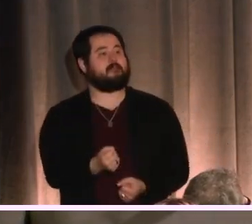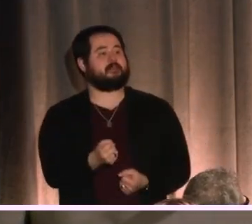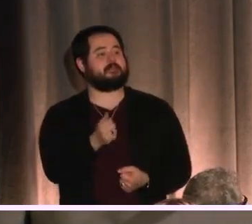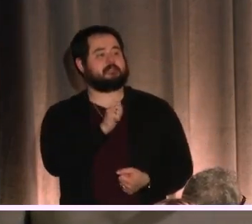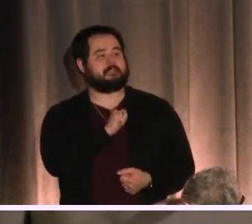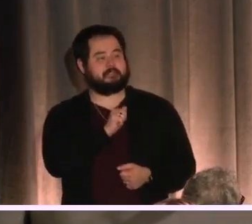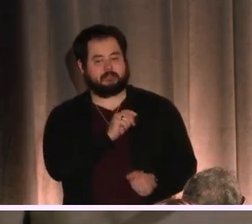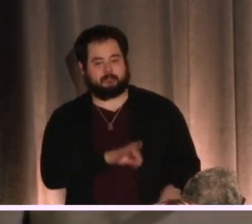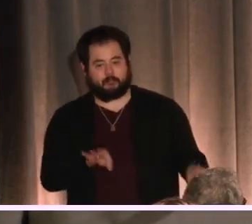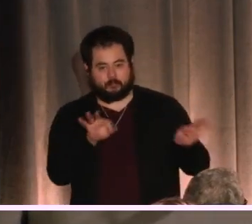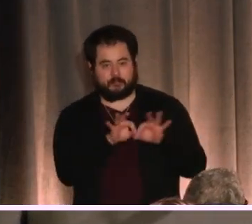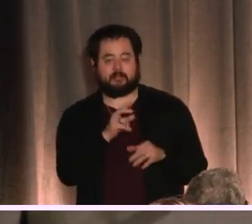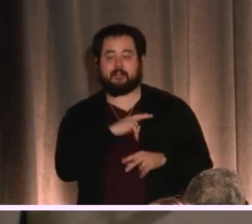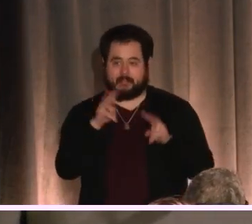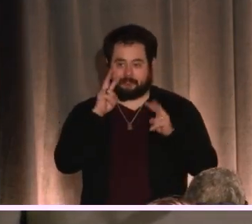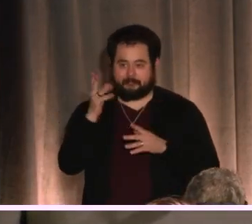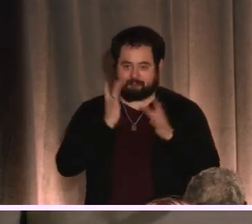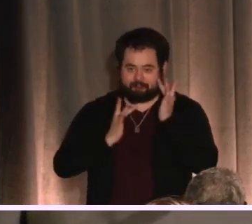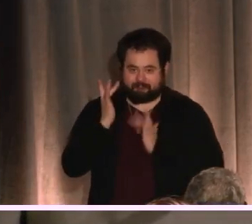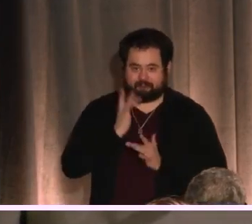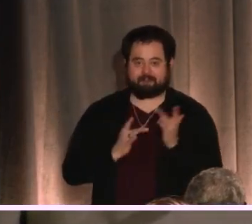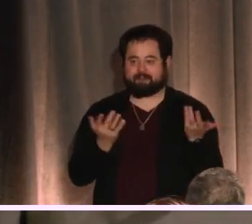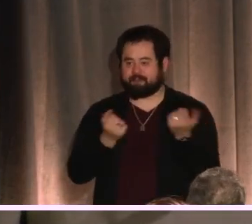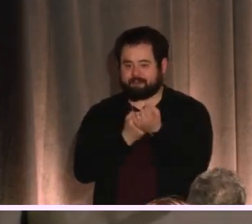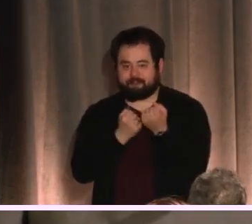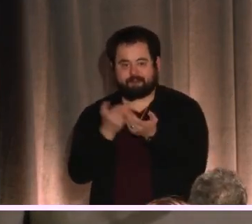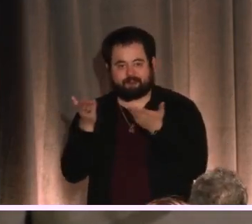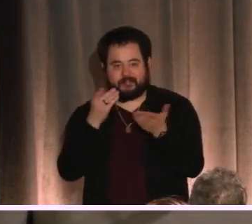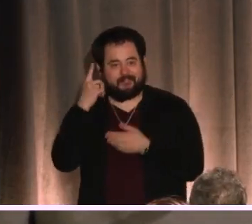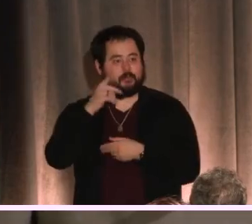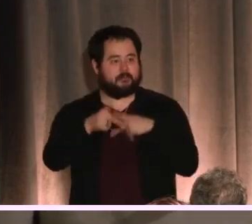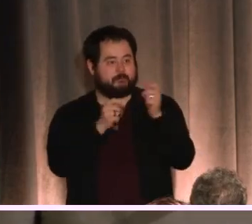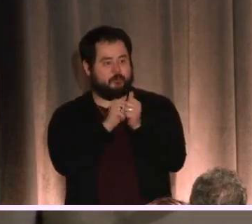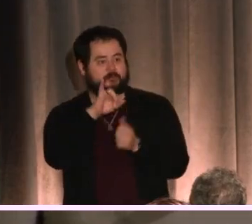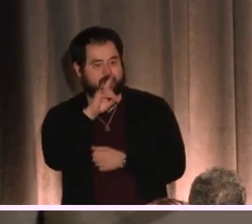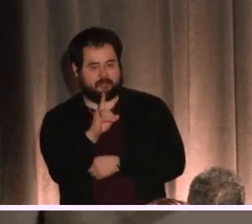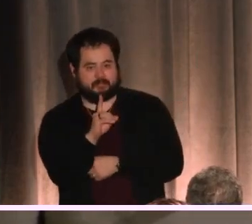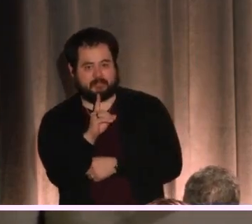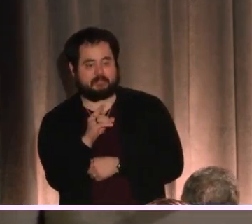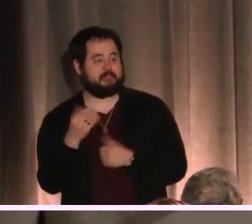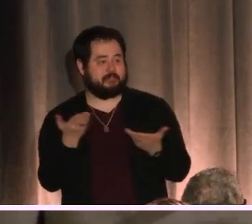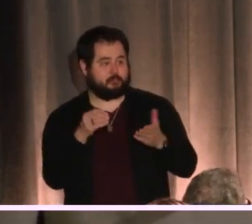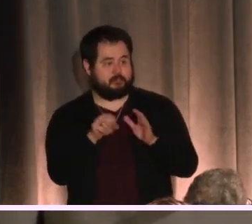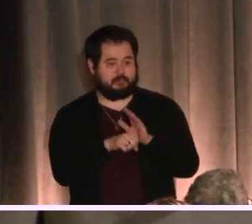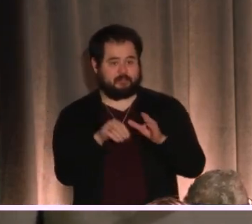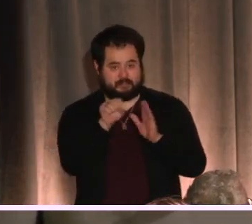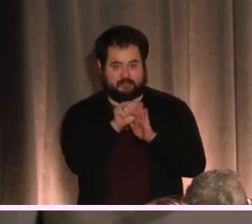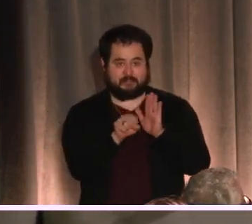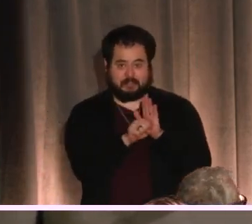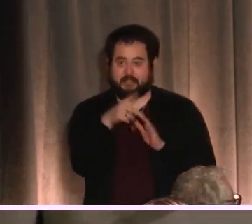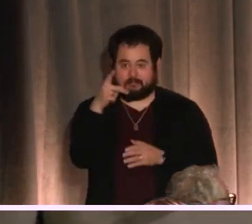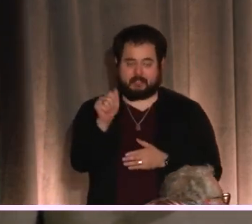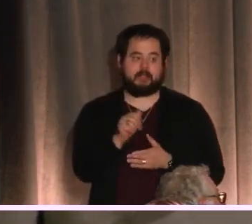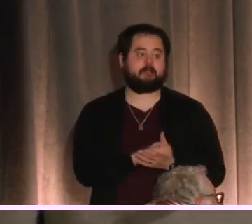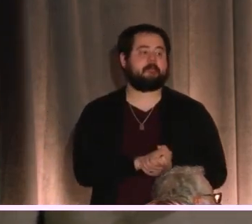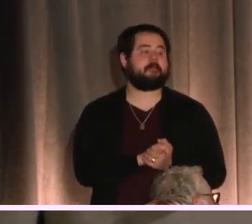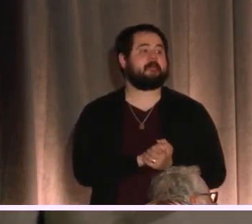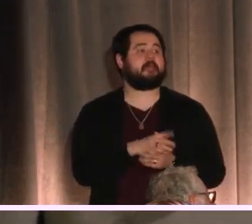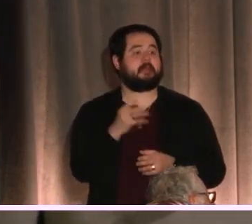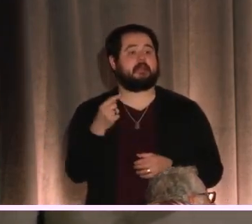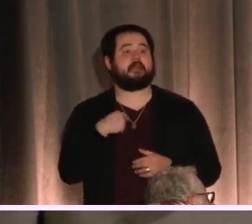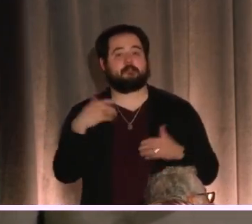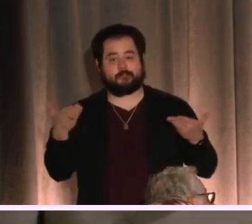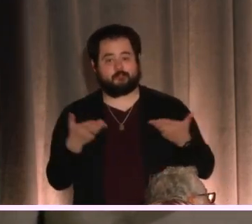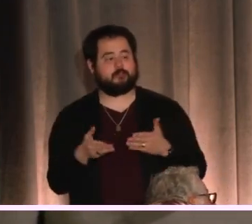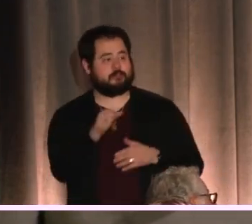saw the lack of supports and services for people with intellectual disabilities in the state of Pennsylvania, and I was introduced to